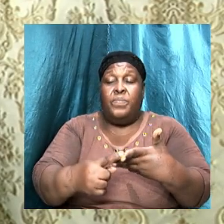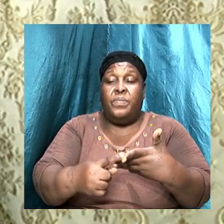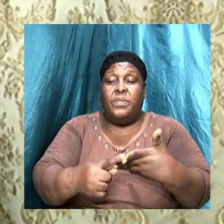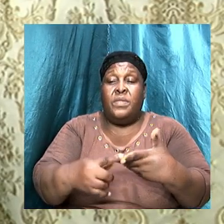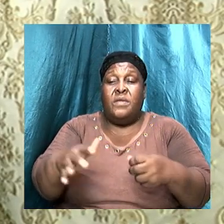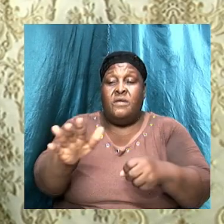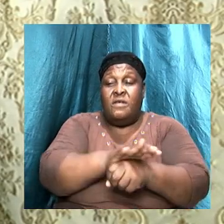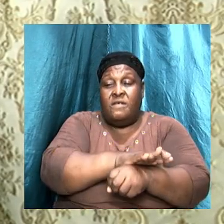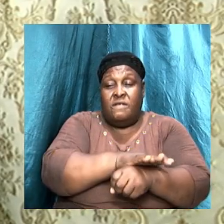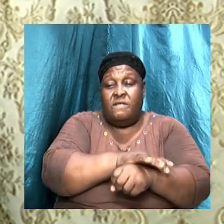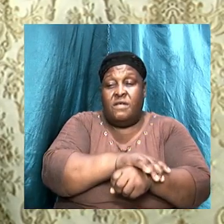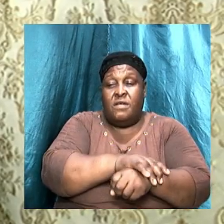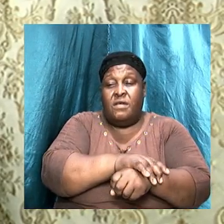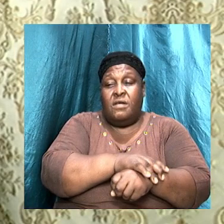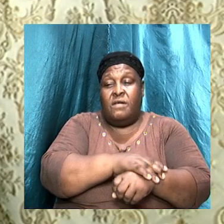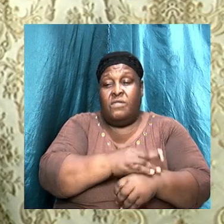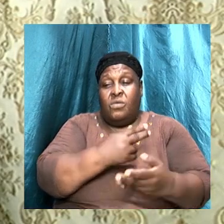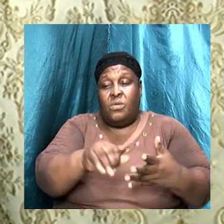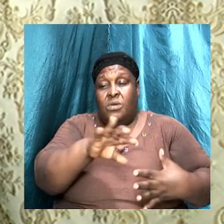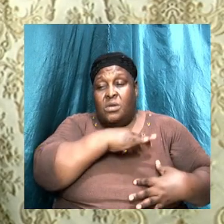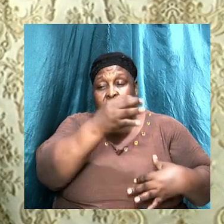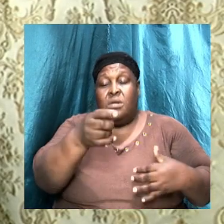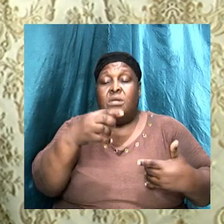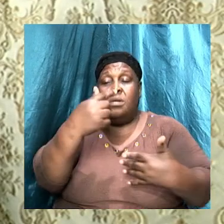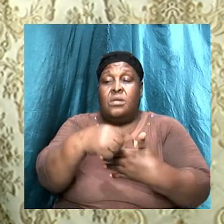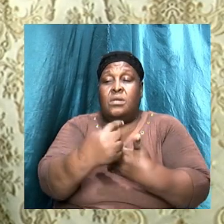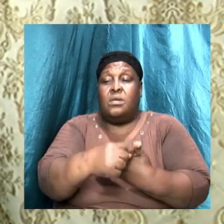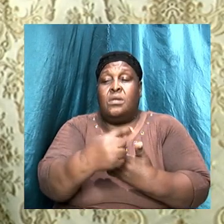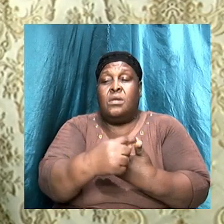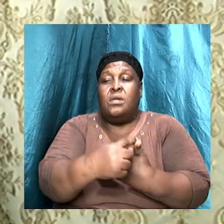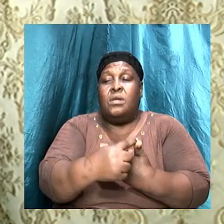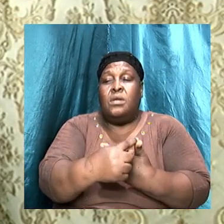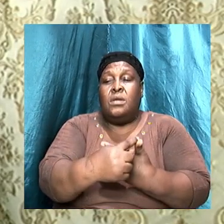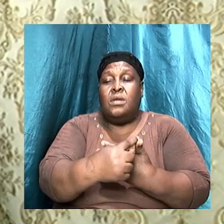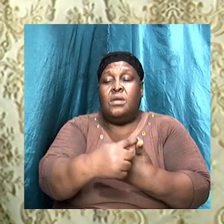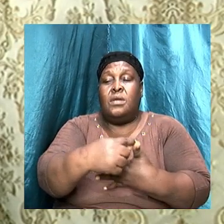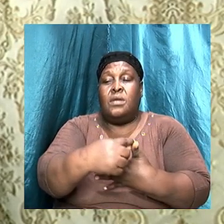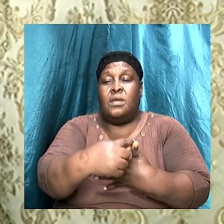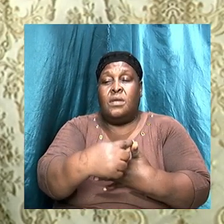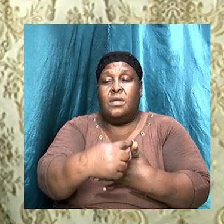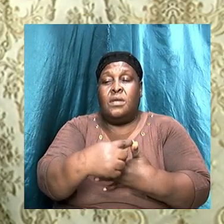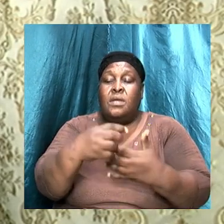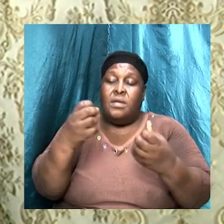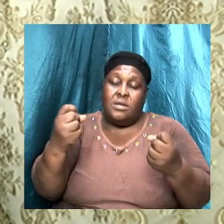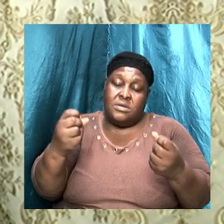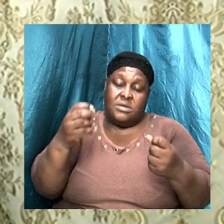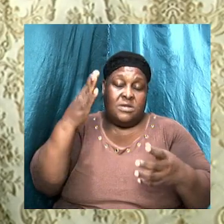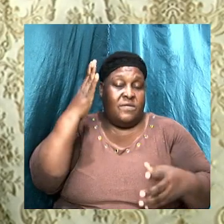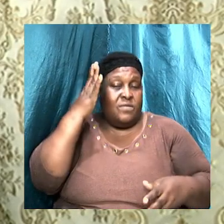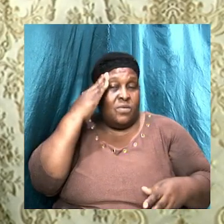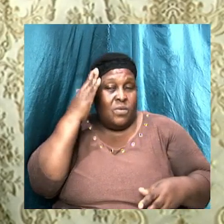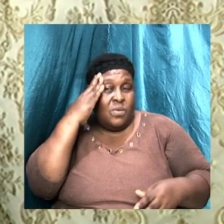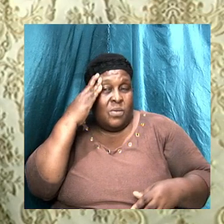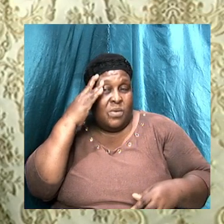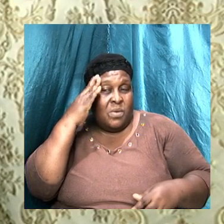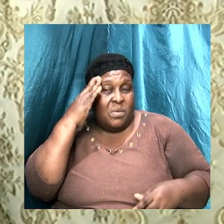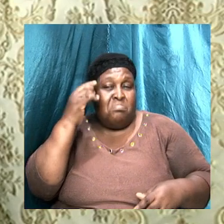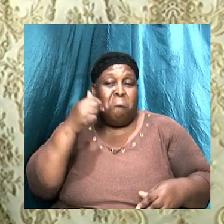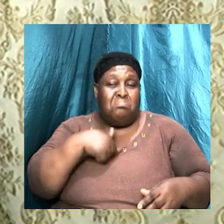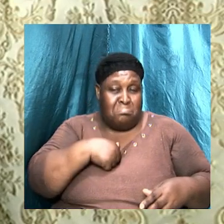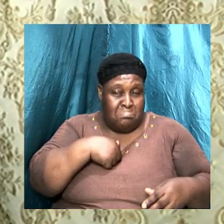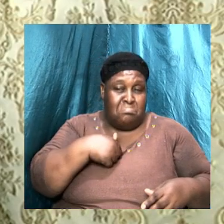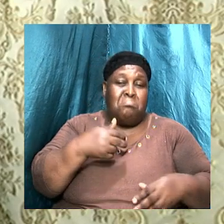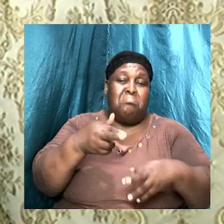on the day of Pentecost. And then we are going to look at the signs of knowing that I have